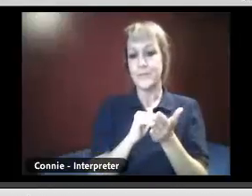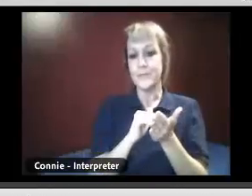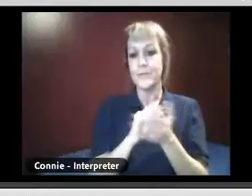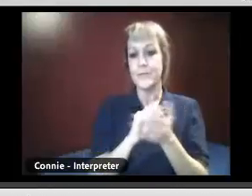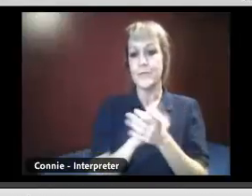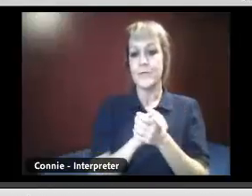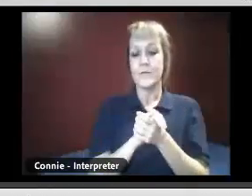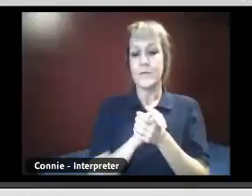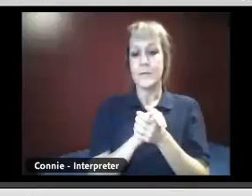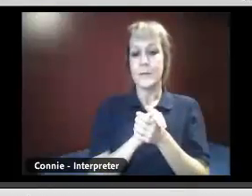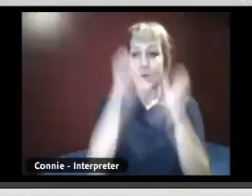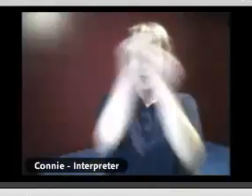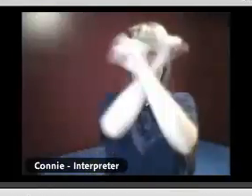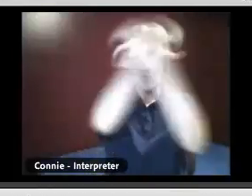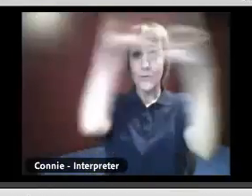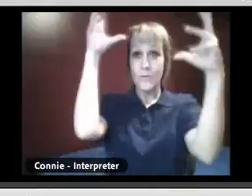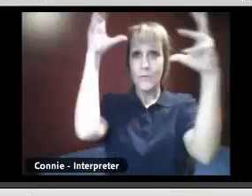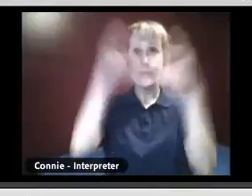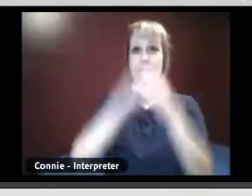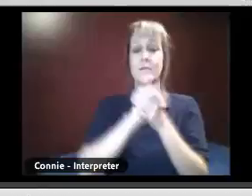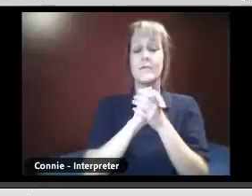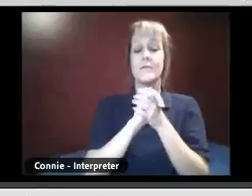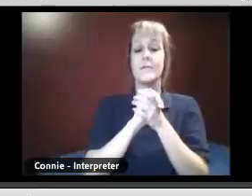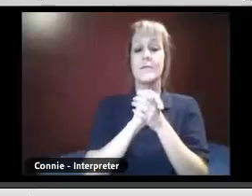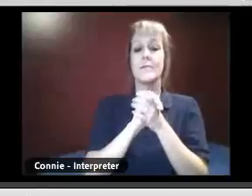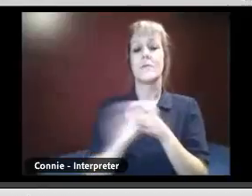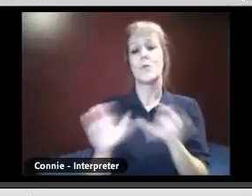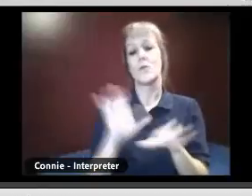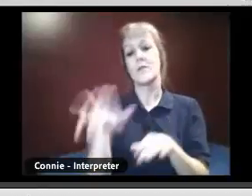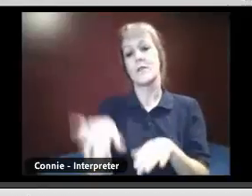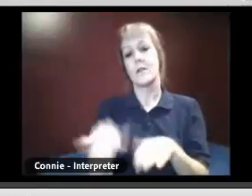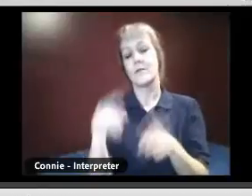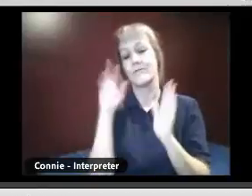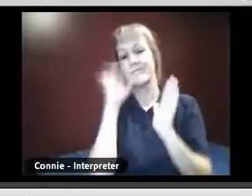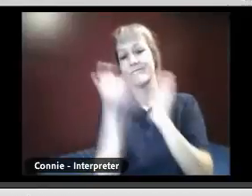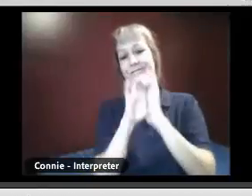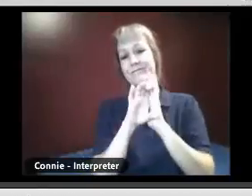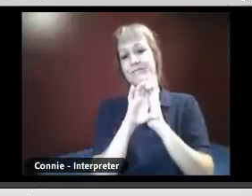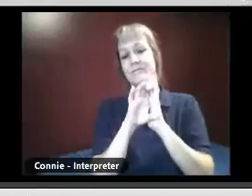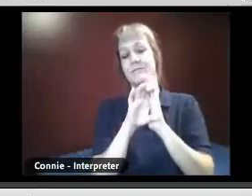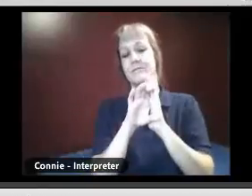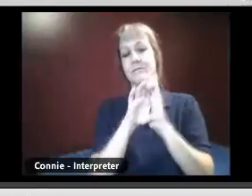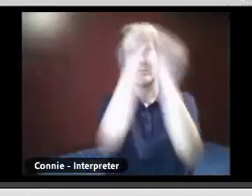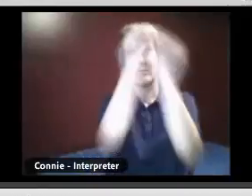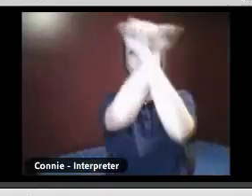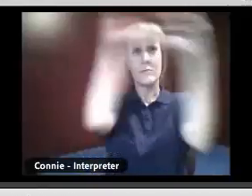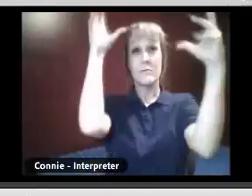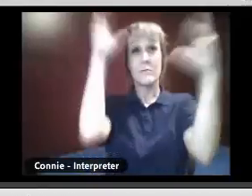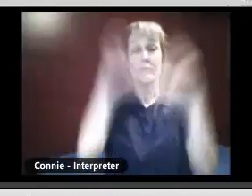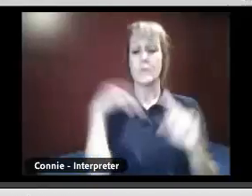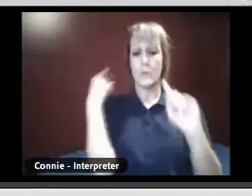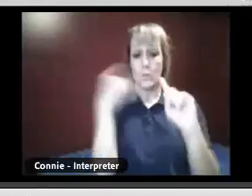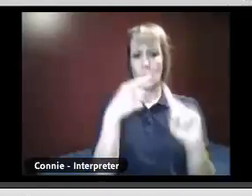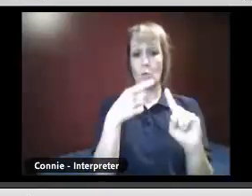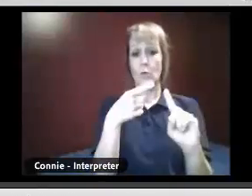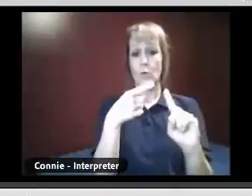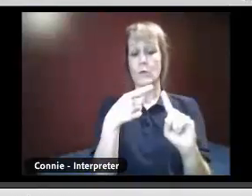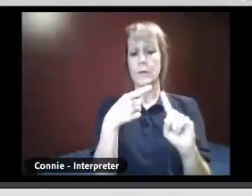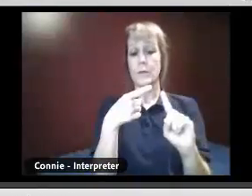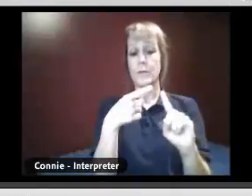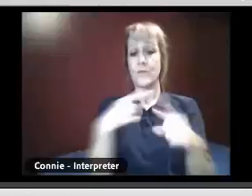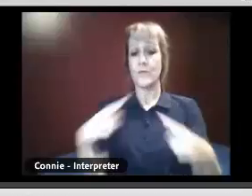just visualize this. That's why I did it as a graphic so you can put it in your mind. But your goal when it comes to